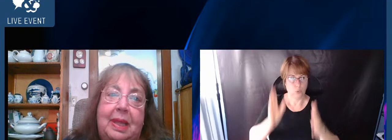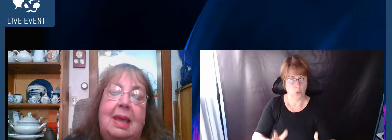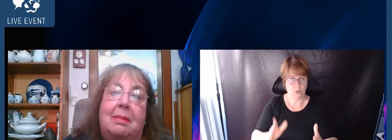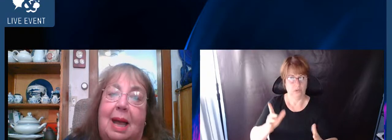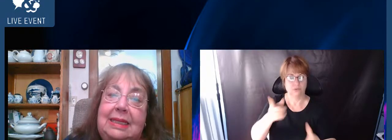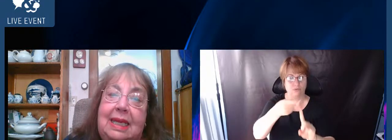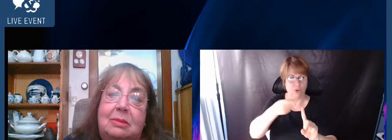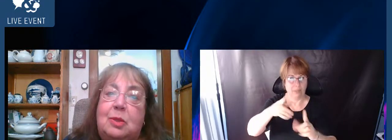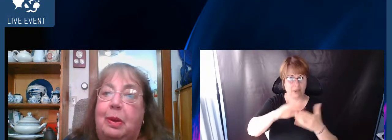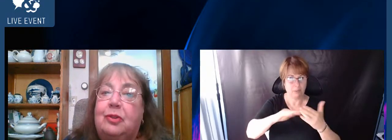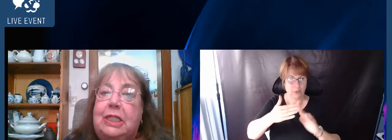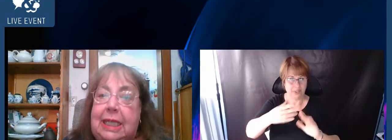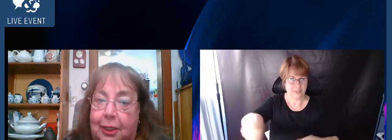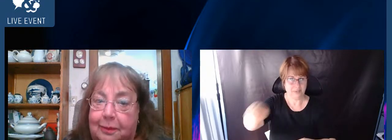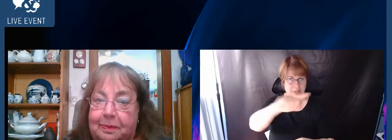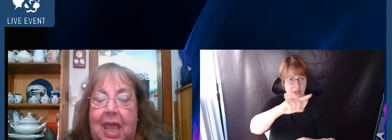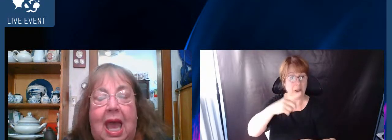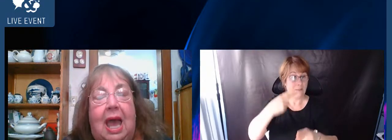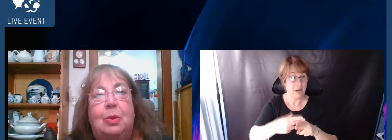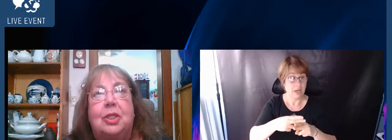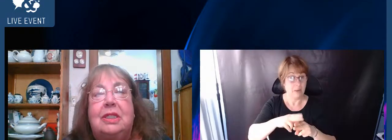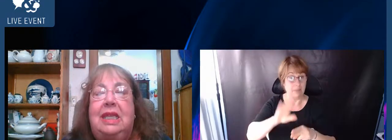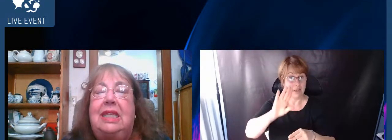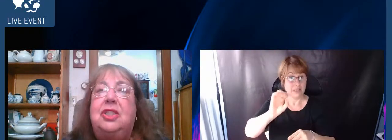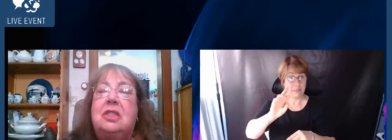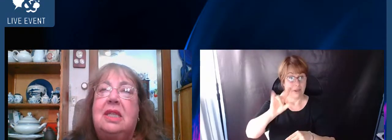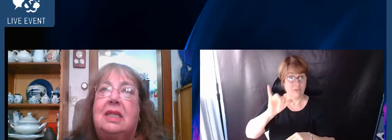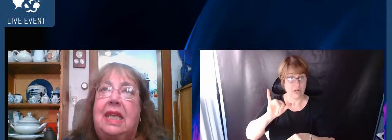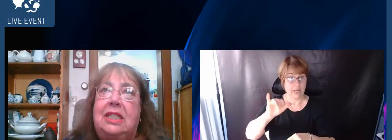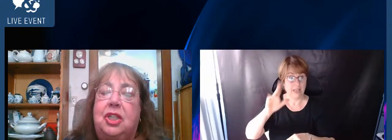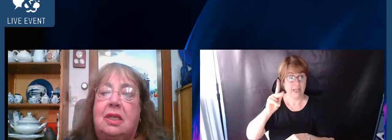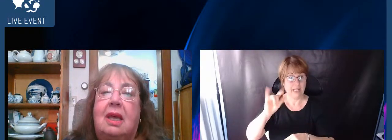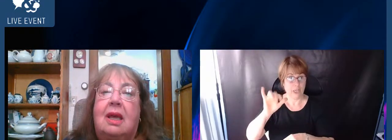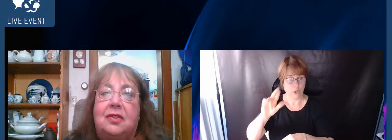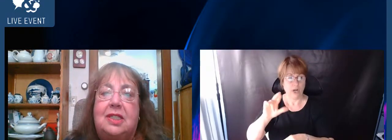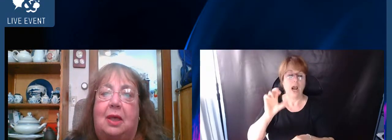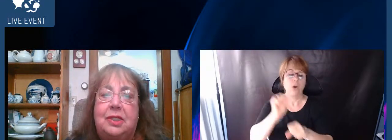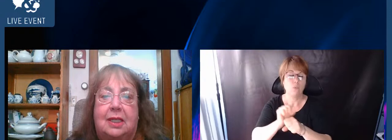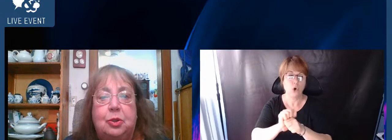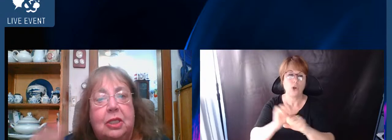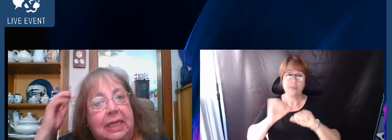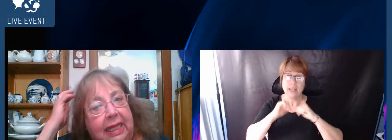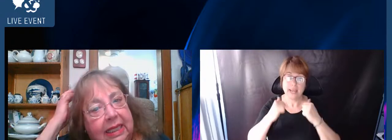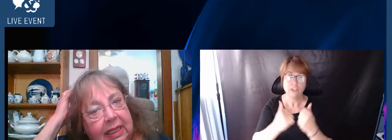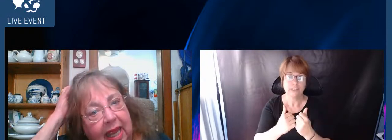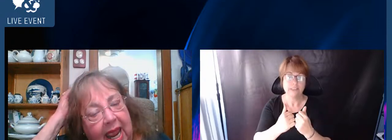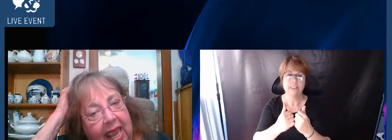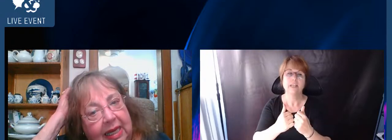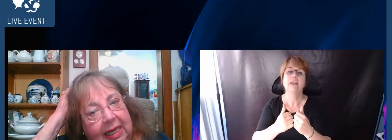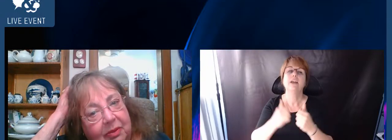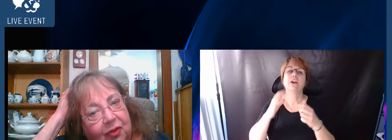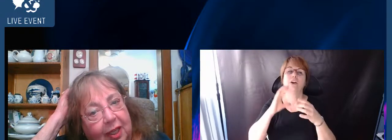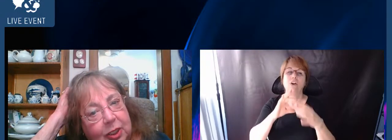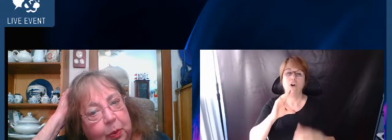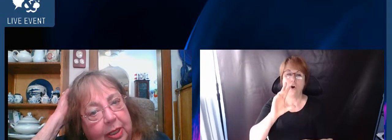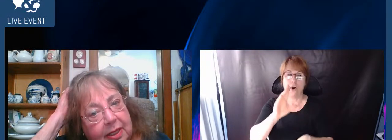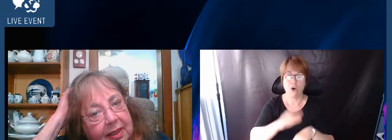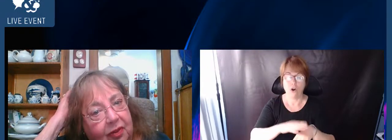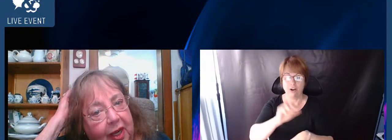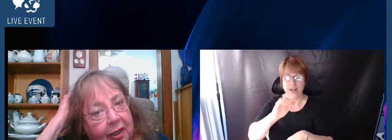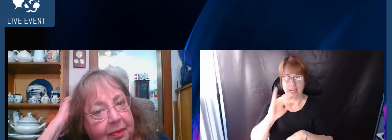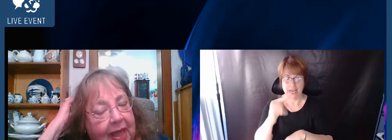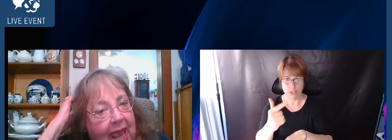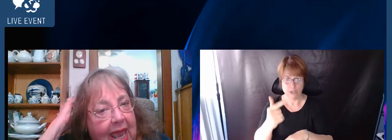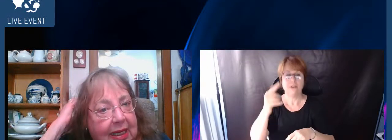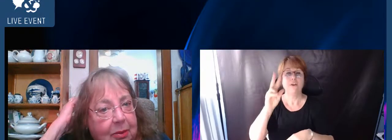community. My name is Beverly Kidder. I work at the Agency on Aging of South Central Connecticut, and I am the vice